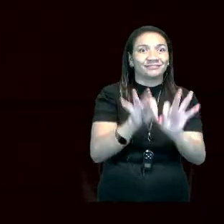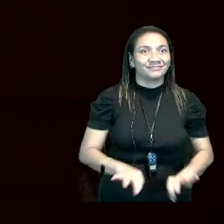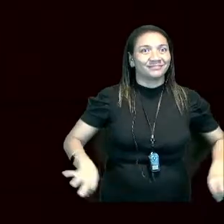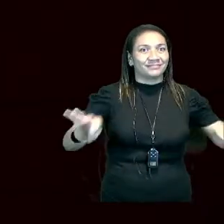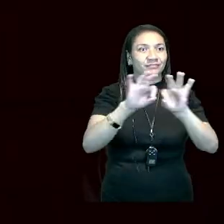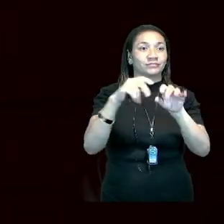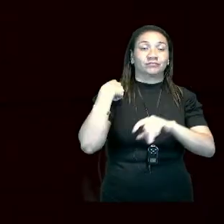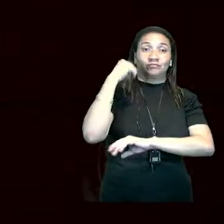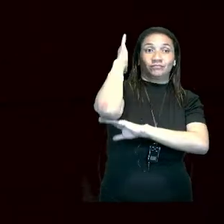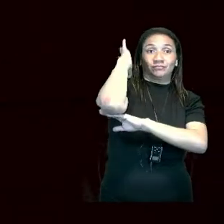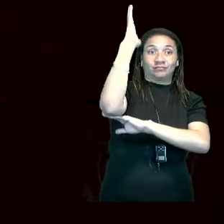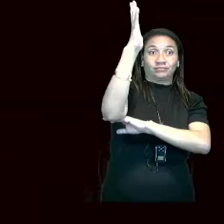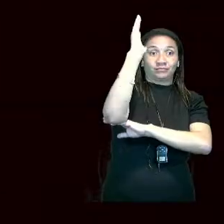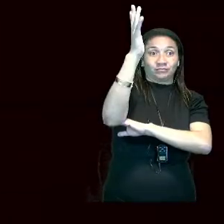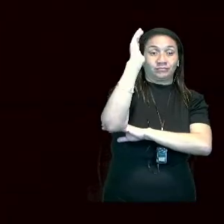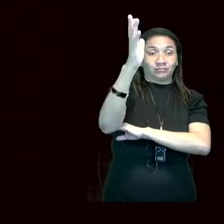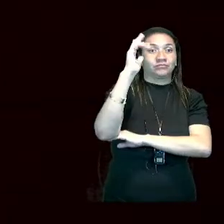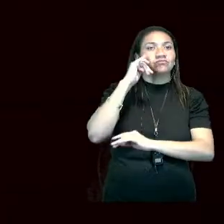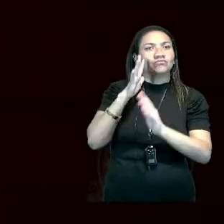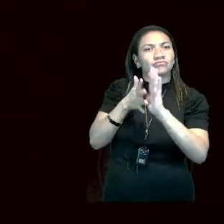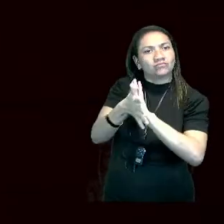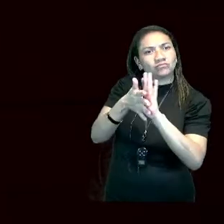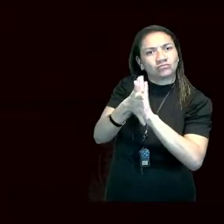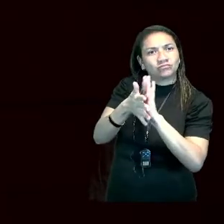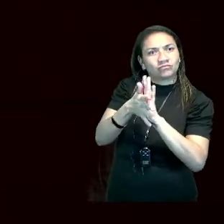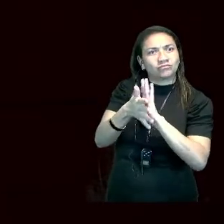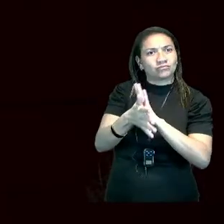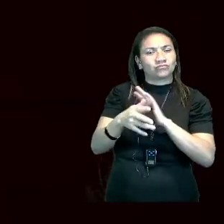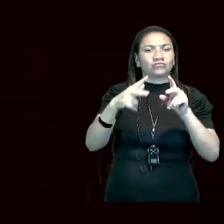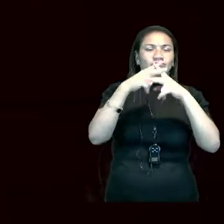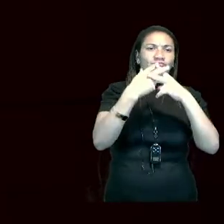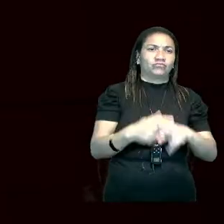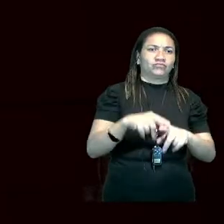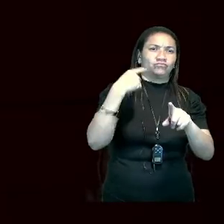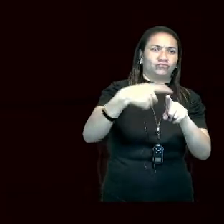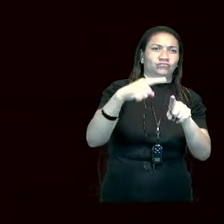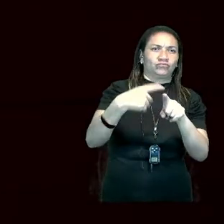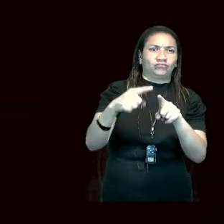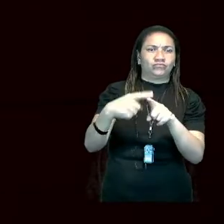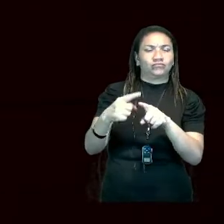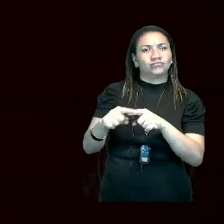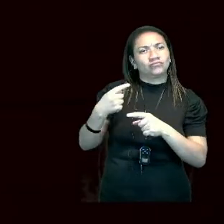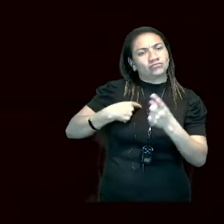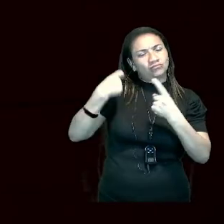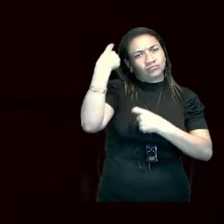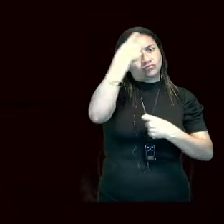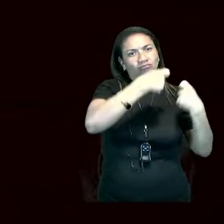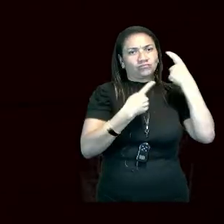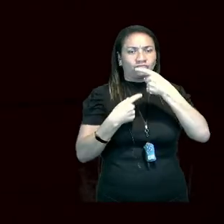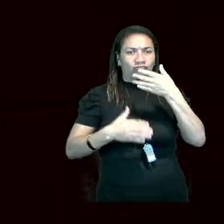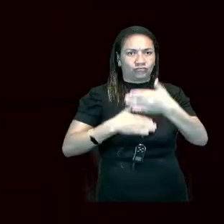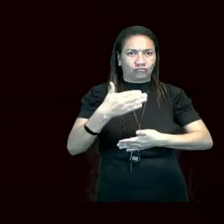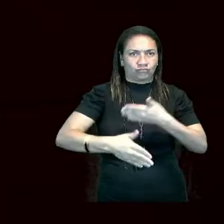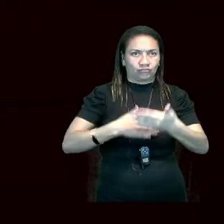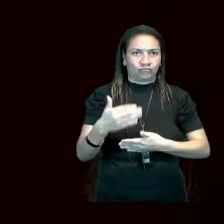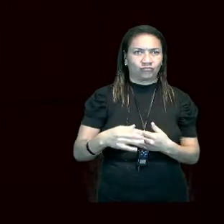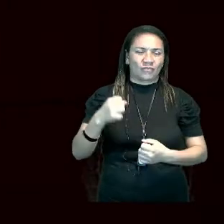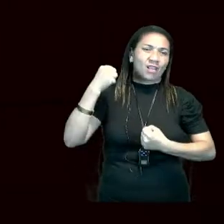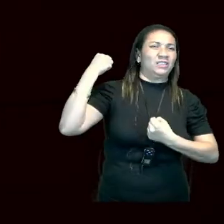making us aware of the importance of artistic speeches also being part as transformative tools